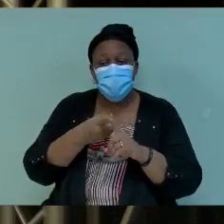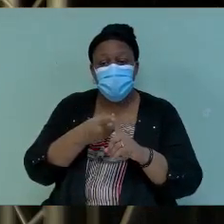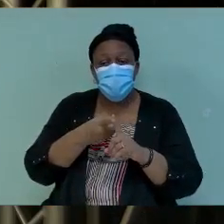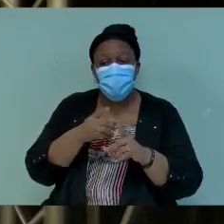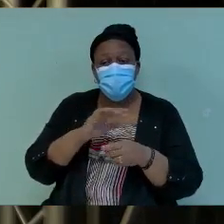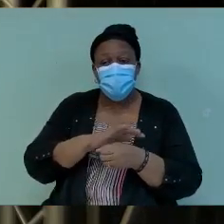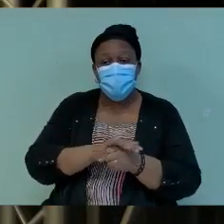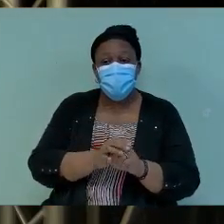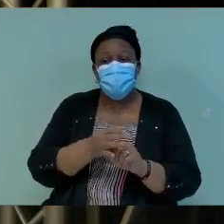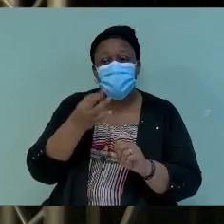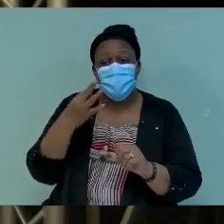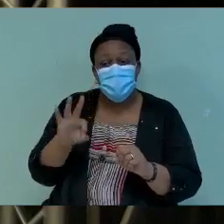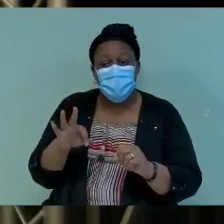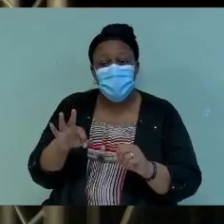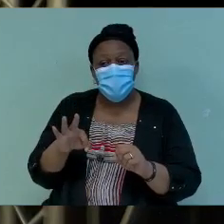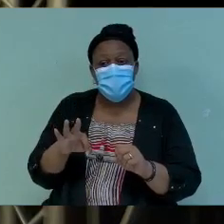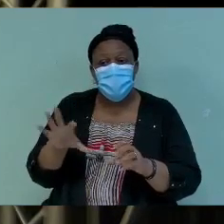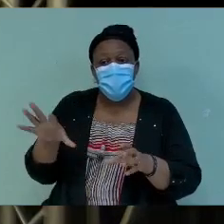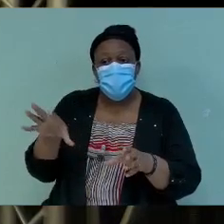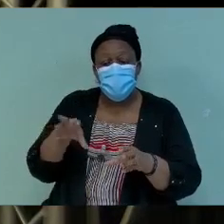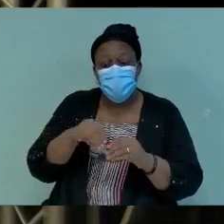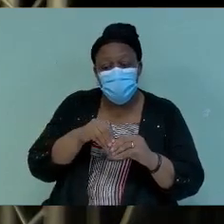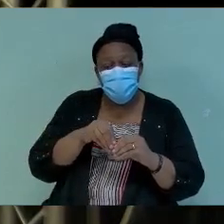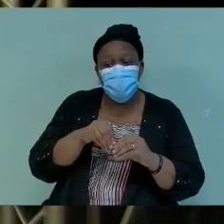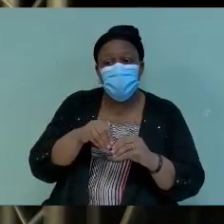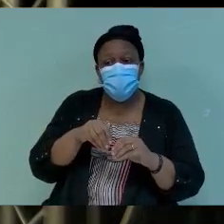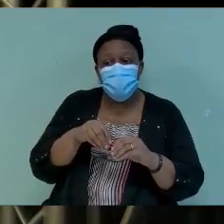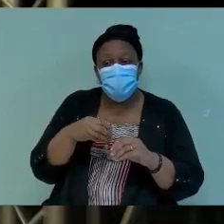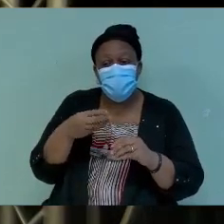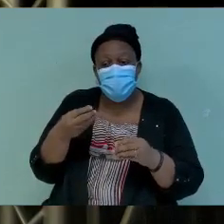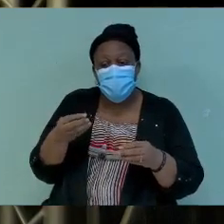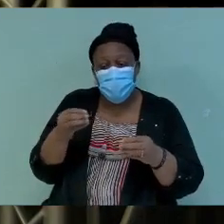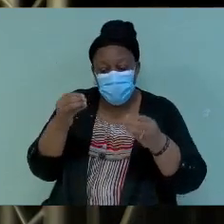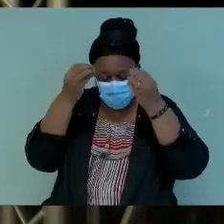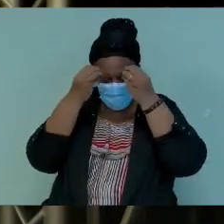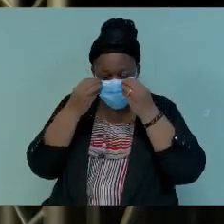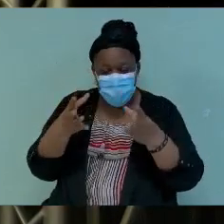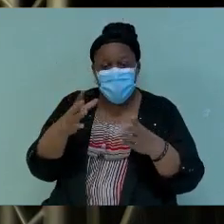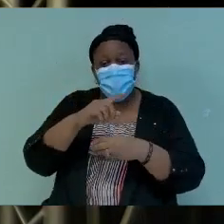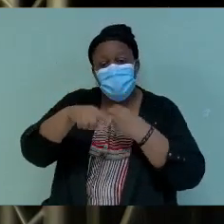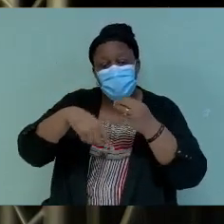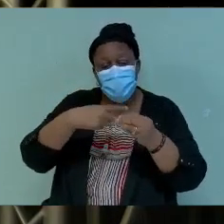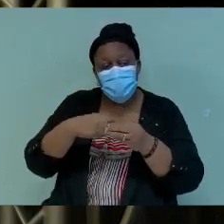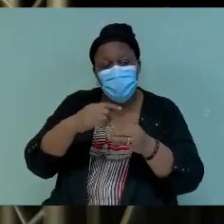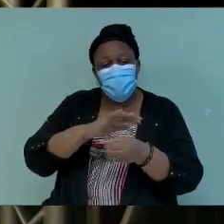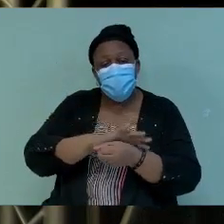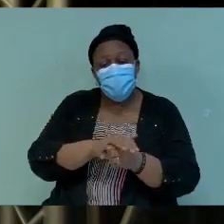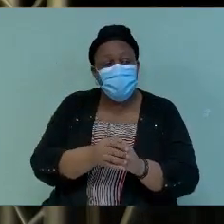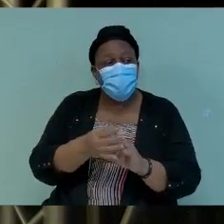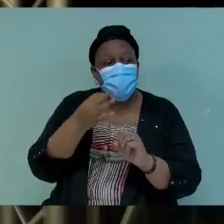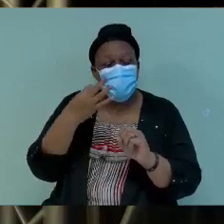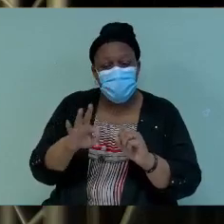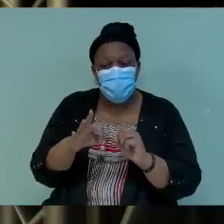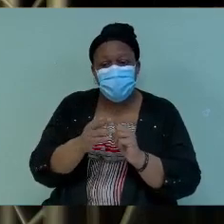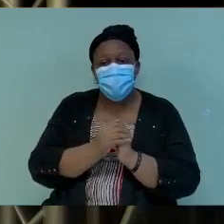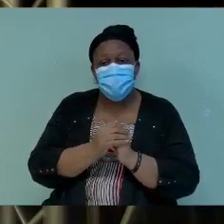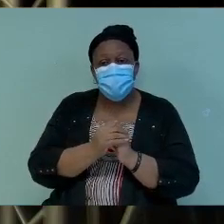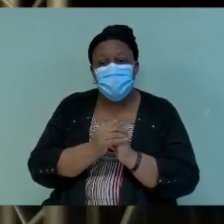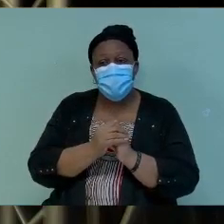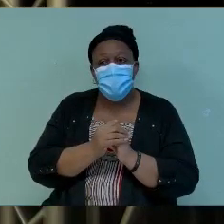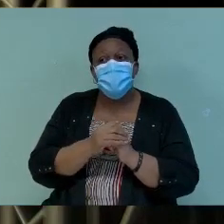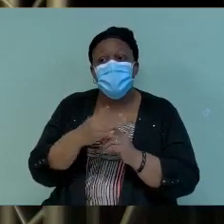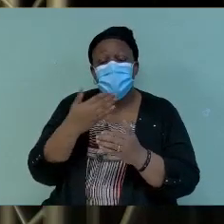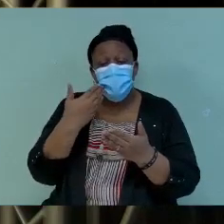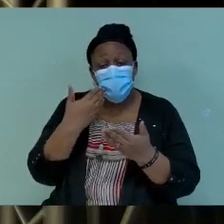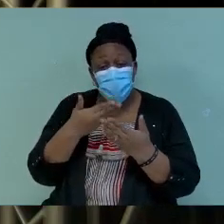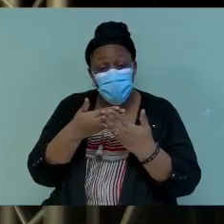about coping. This is positive, accurate, and sheer worthy